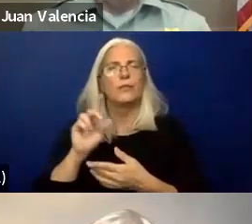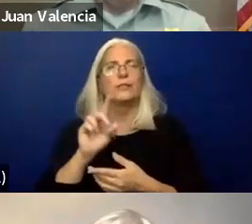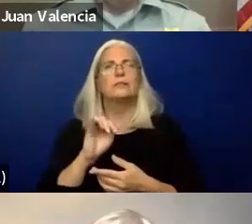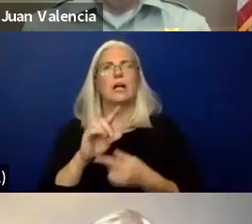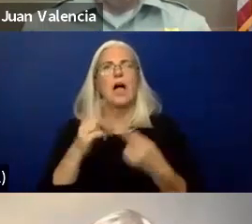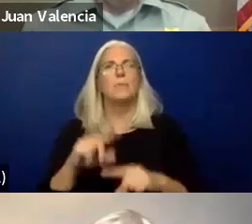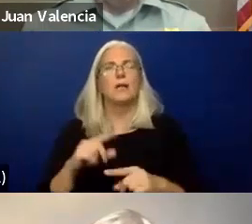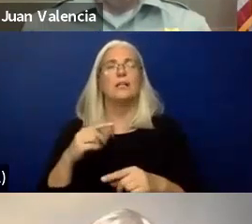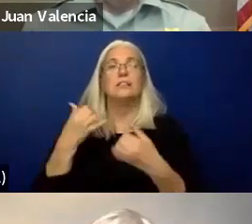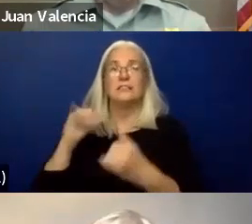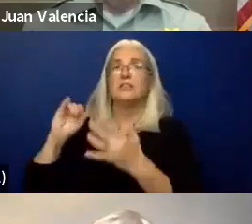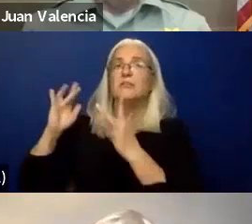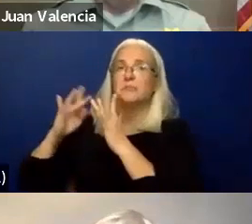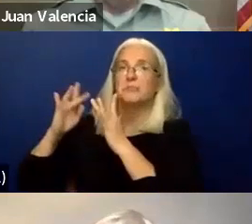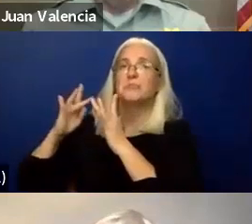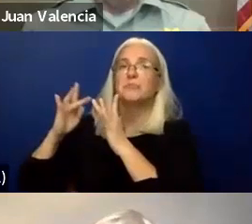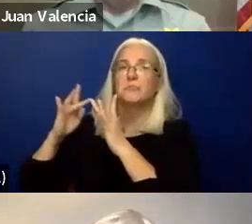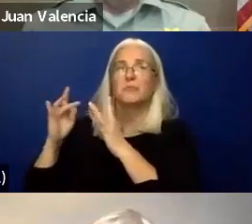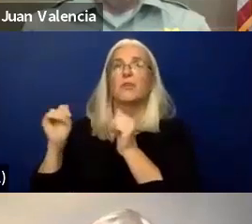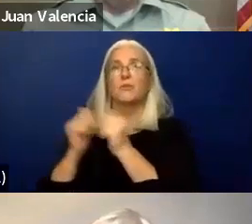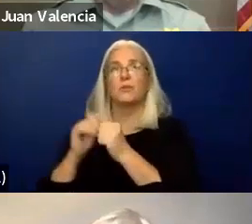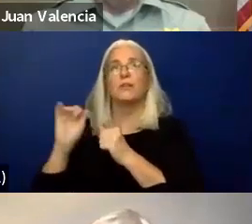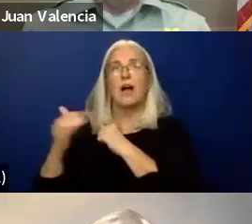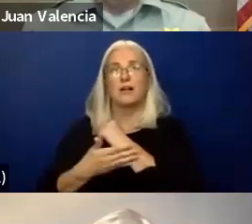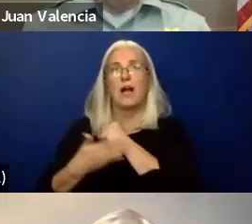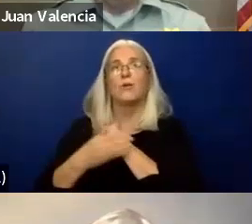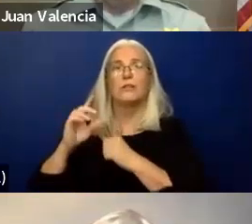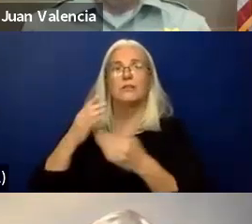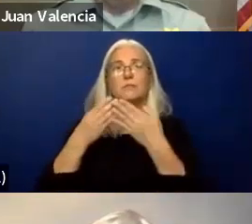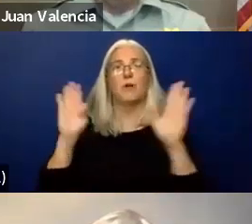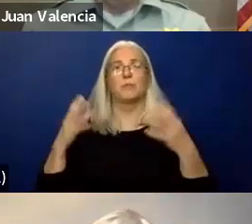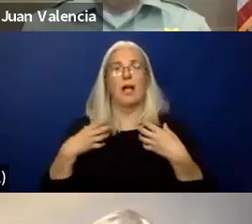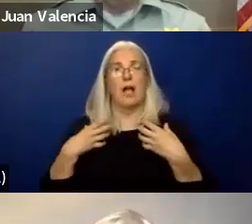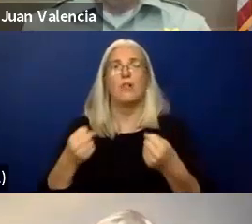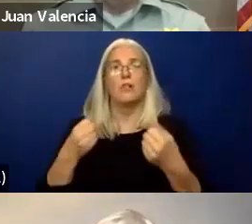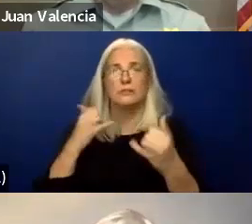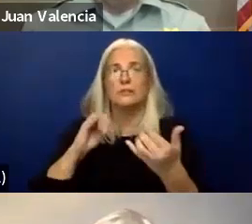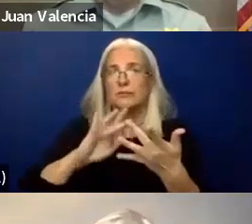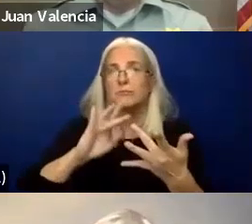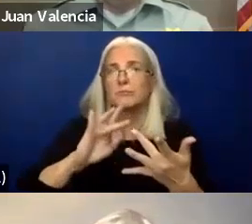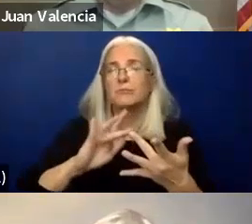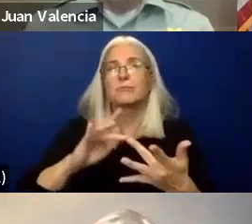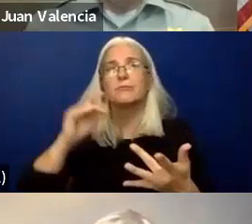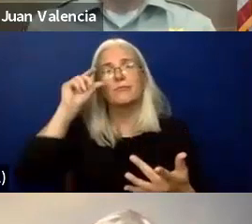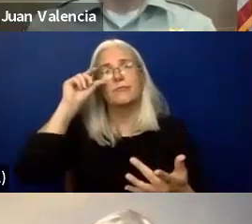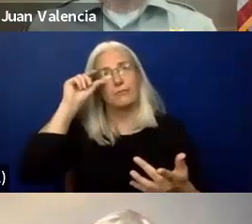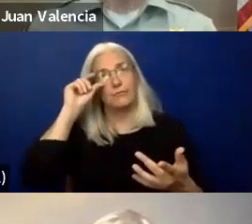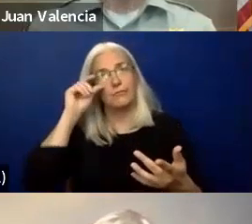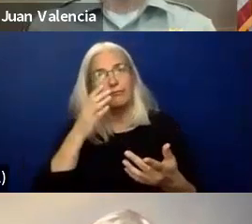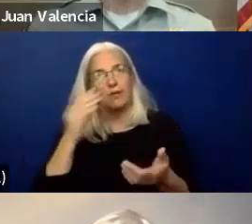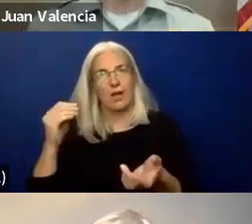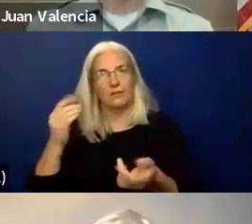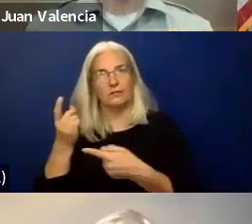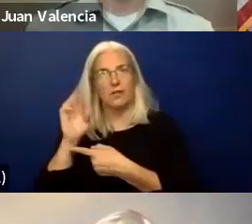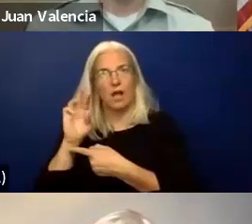Department of Public Health, Dr. Pan, and Health and Human Health Secretary, Dr. Ghali, with Dr. Mays. And we